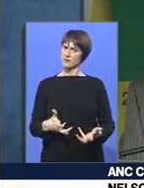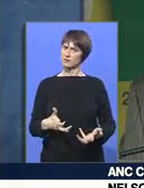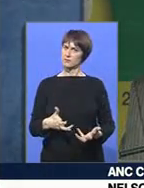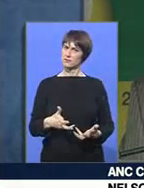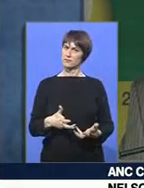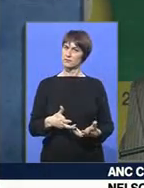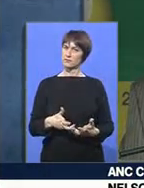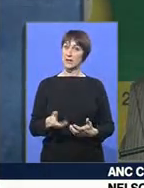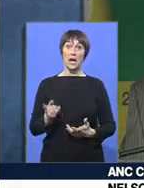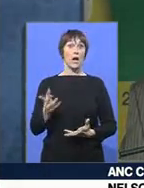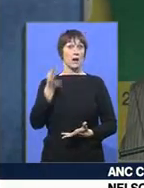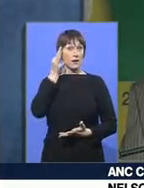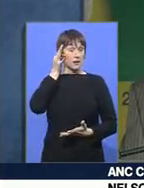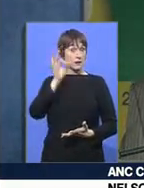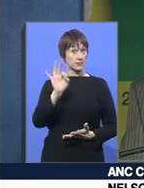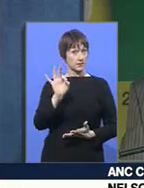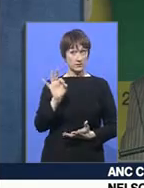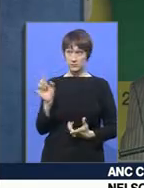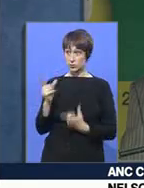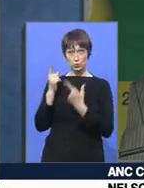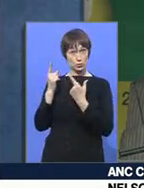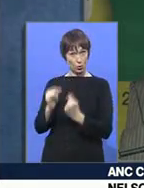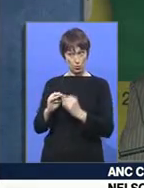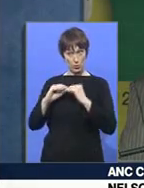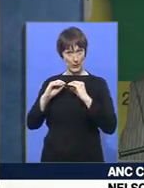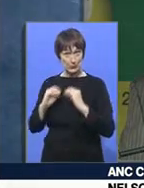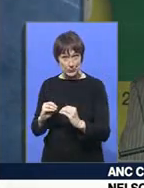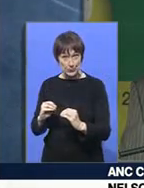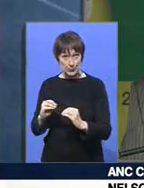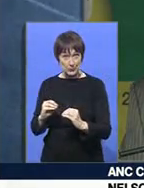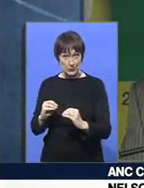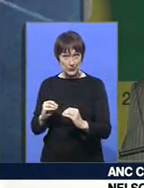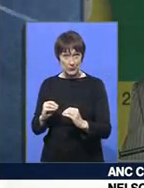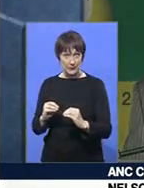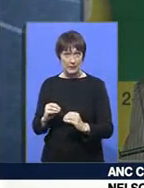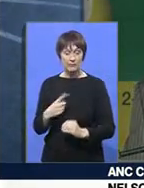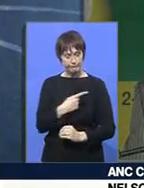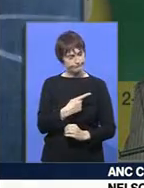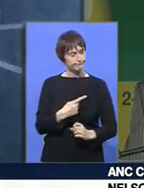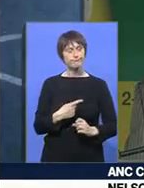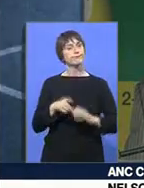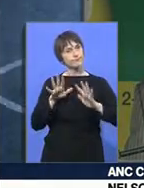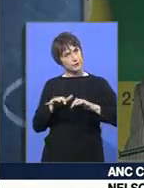On the failure of government to respond, a general strike was called.